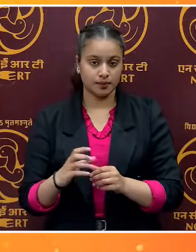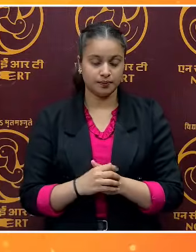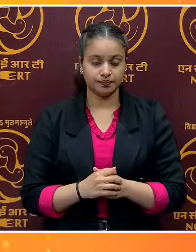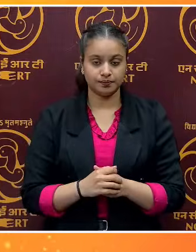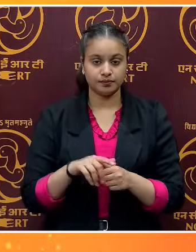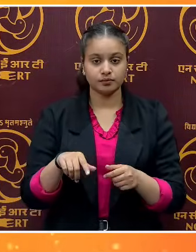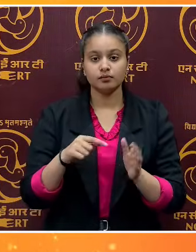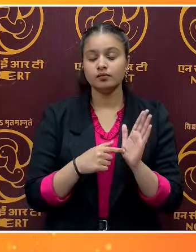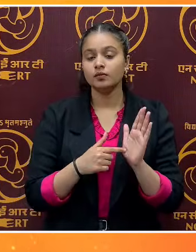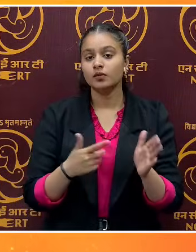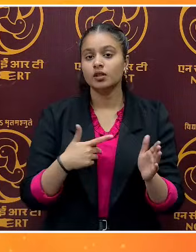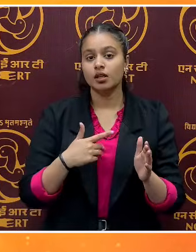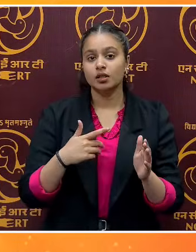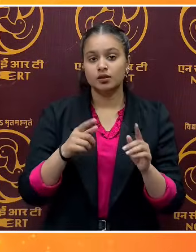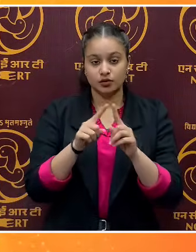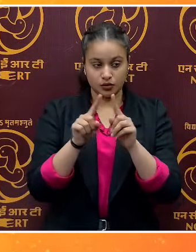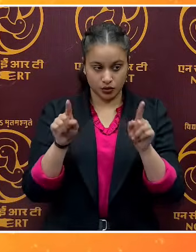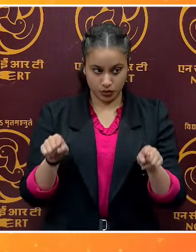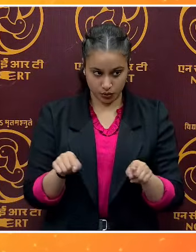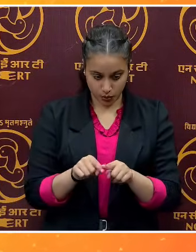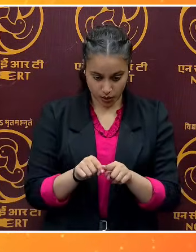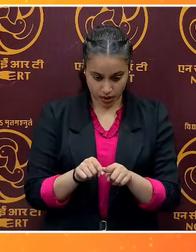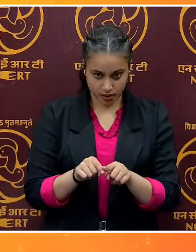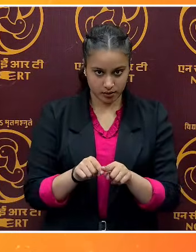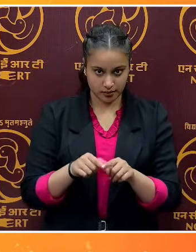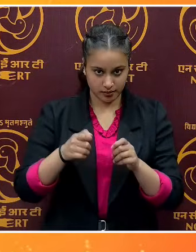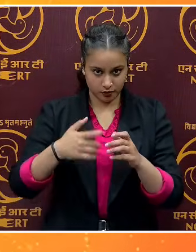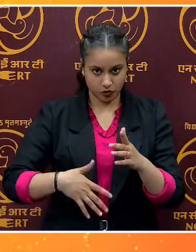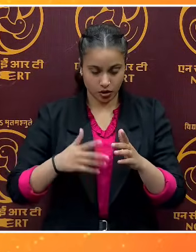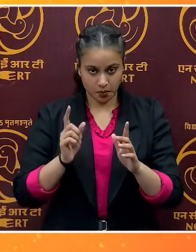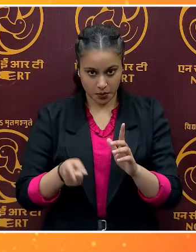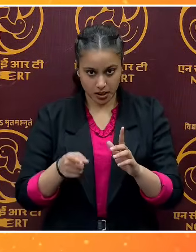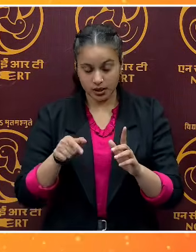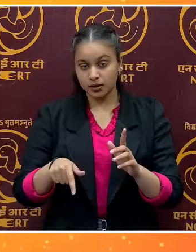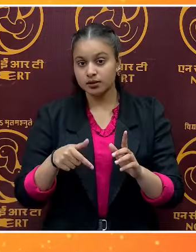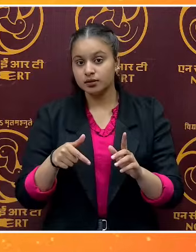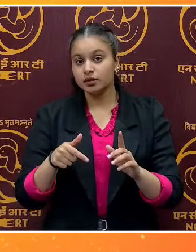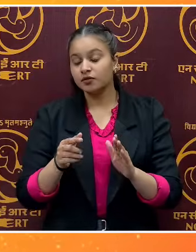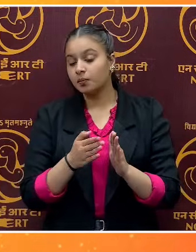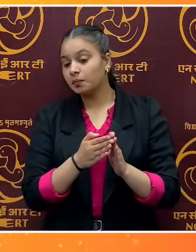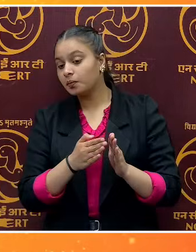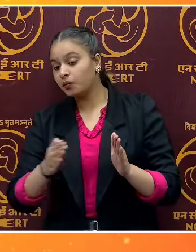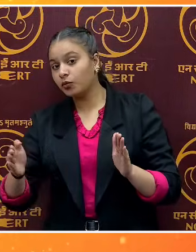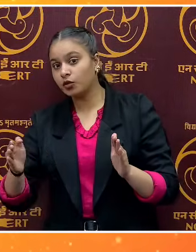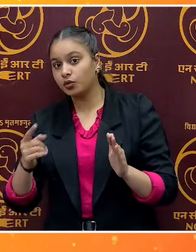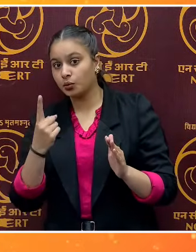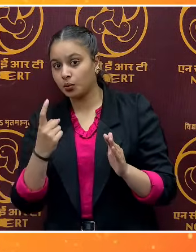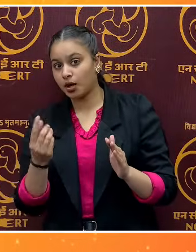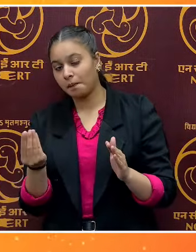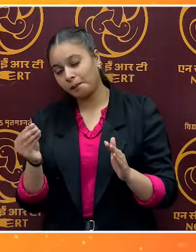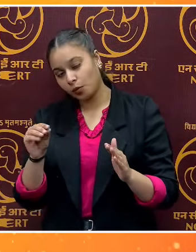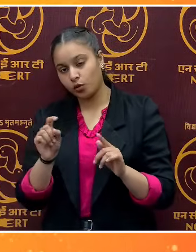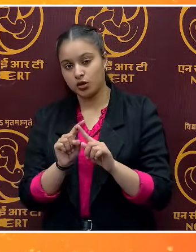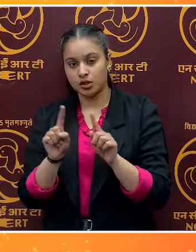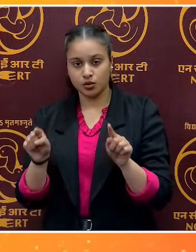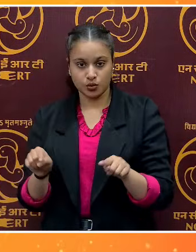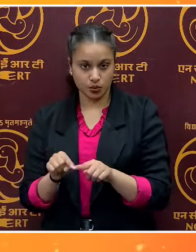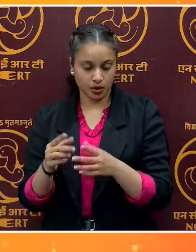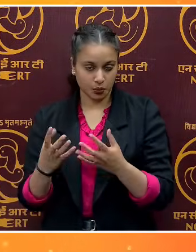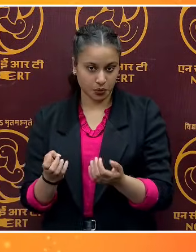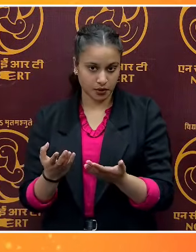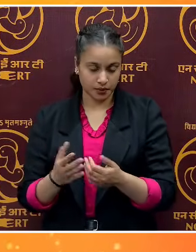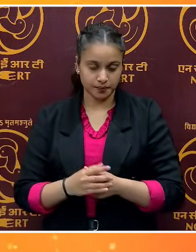to look like a falling square, I will extend this to, I require one more square